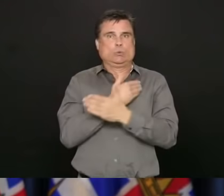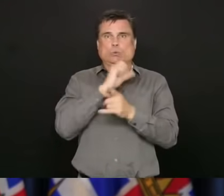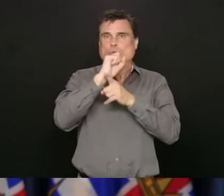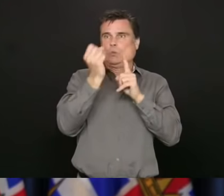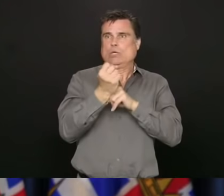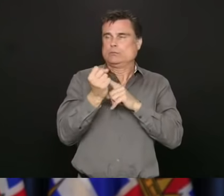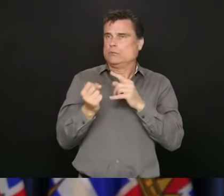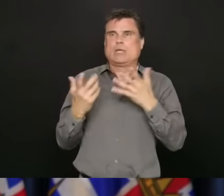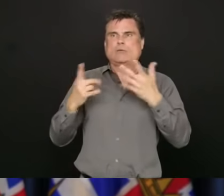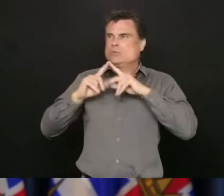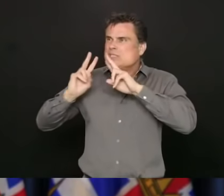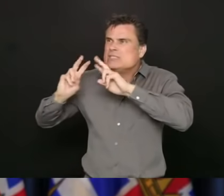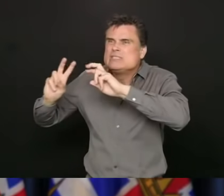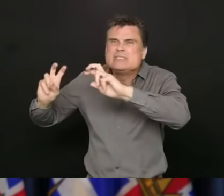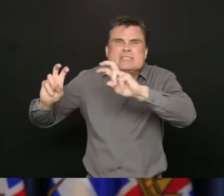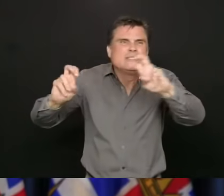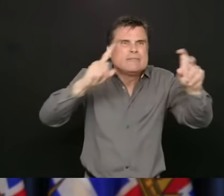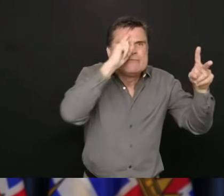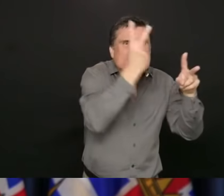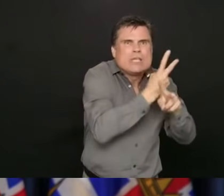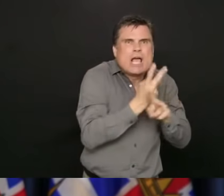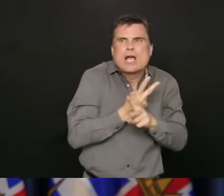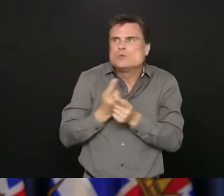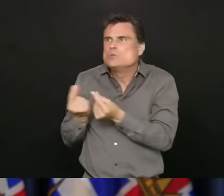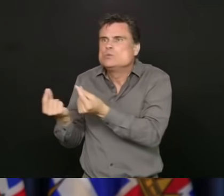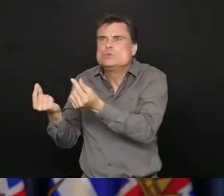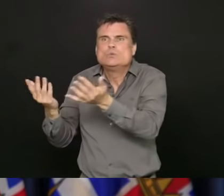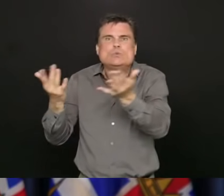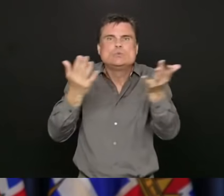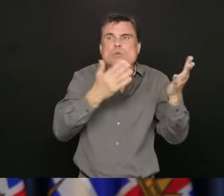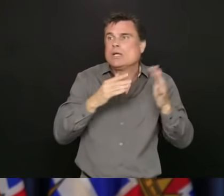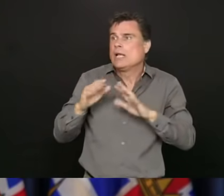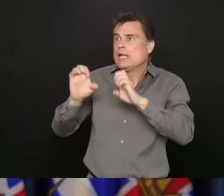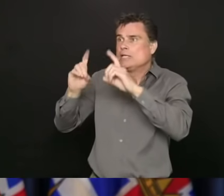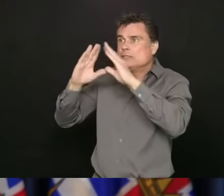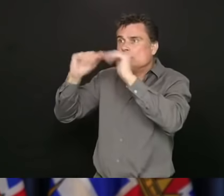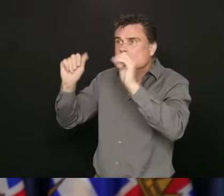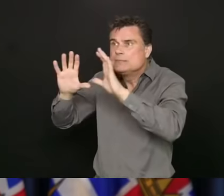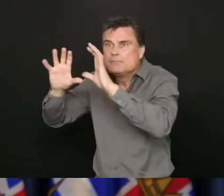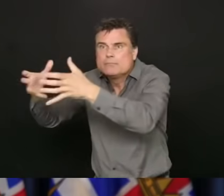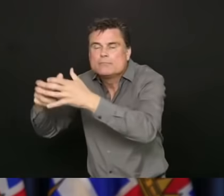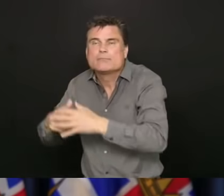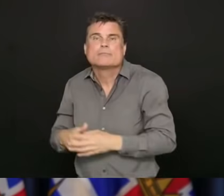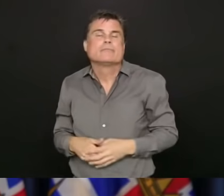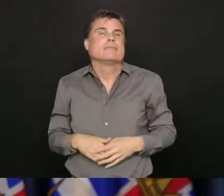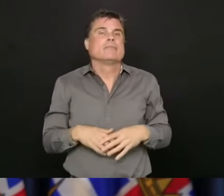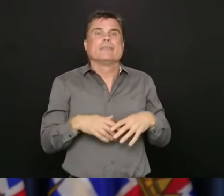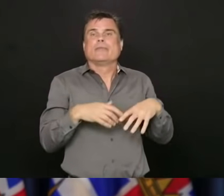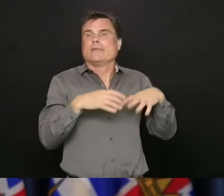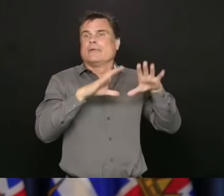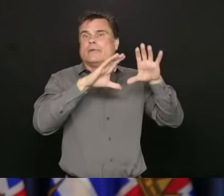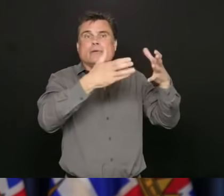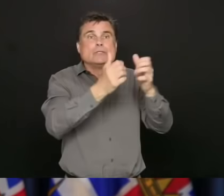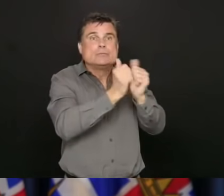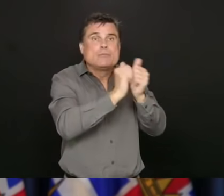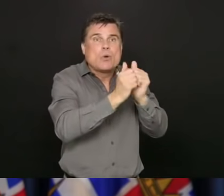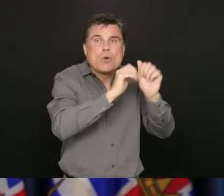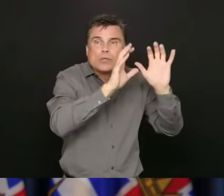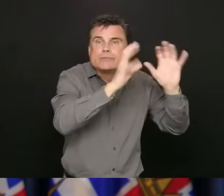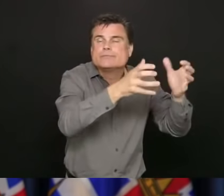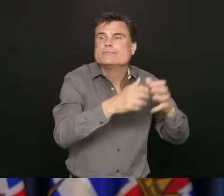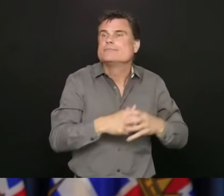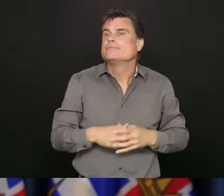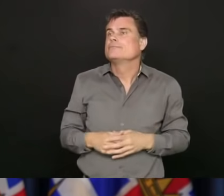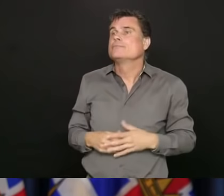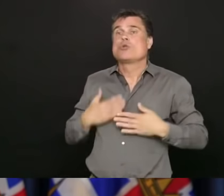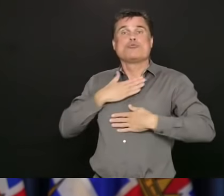across sports, so with Lisa Bear, to try and see how we can get recreation centers to provide programs in a safe way for